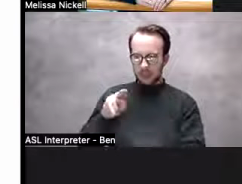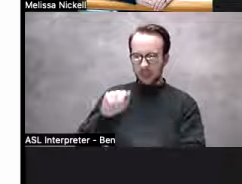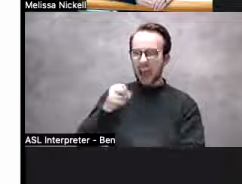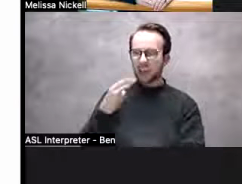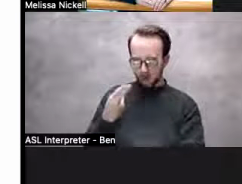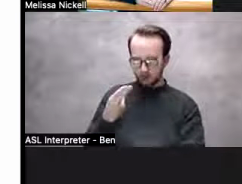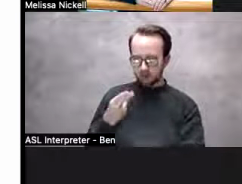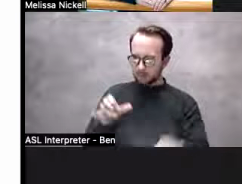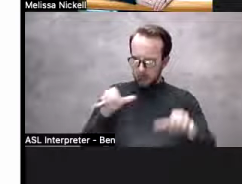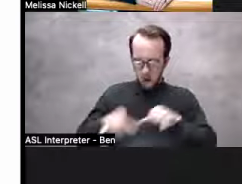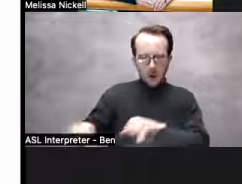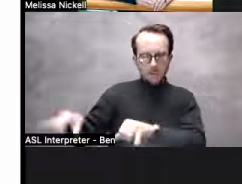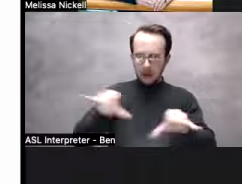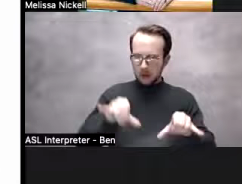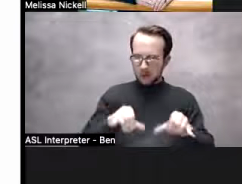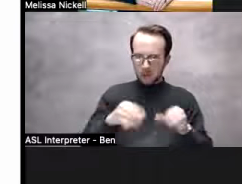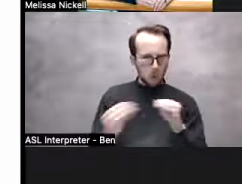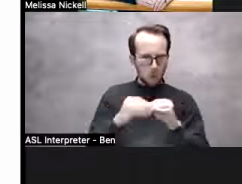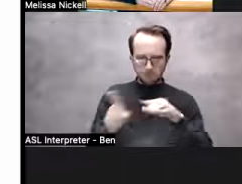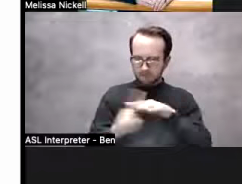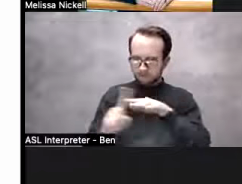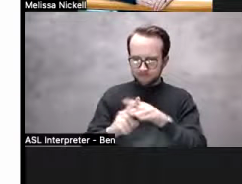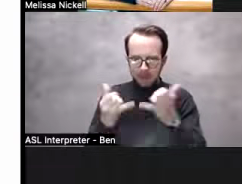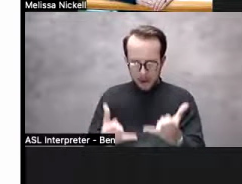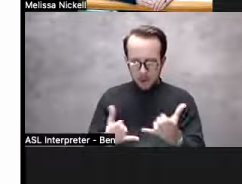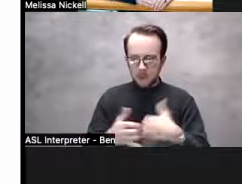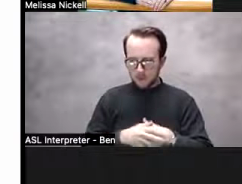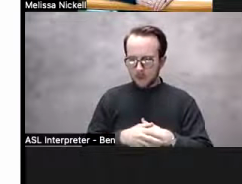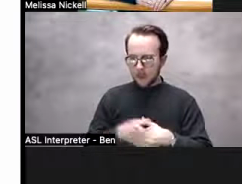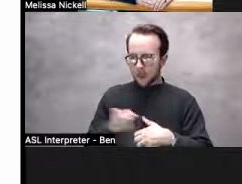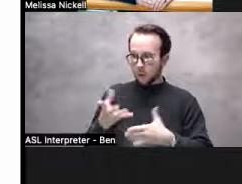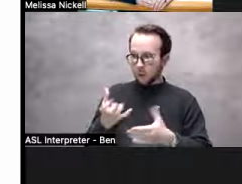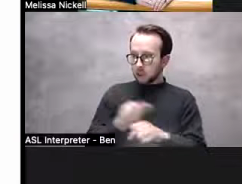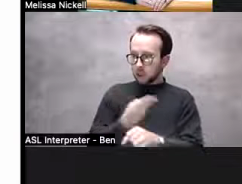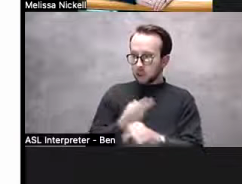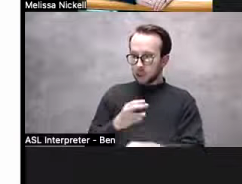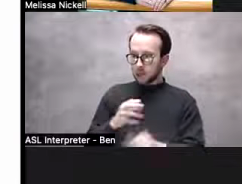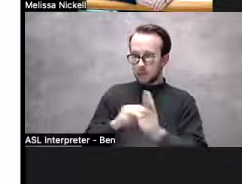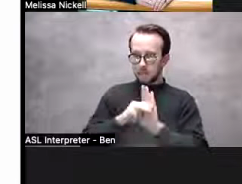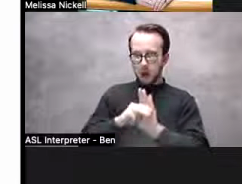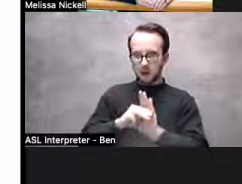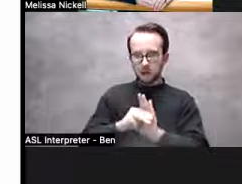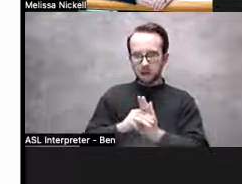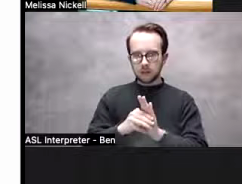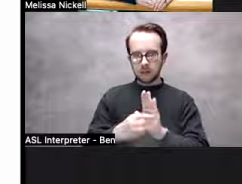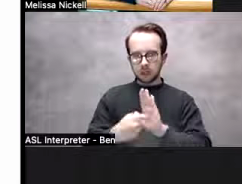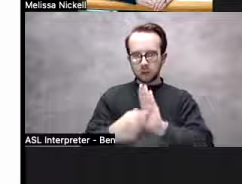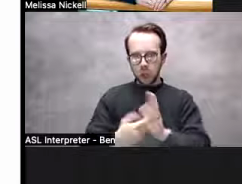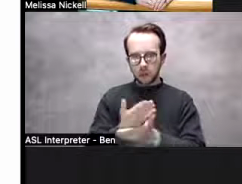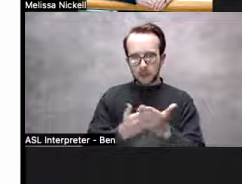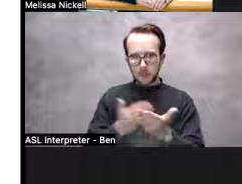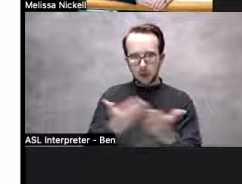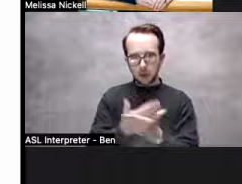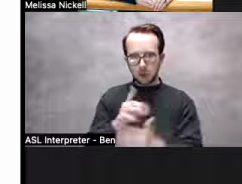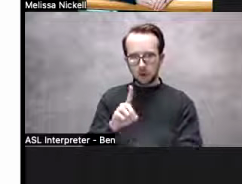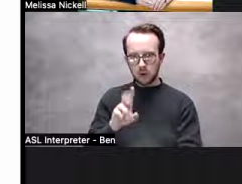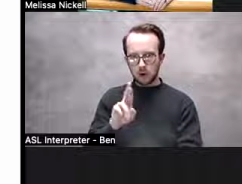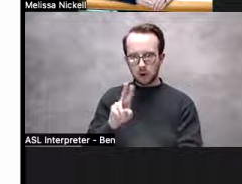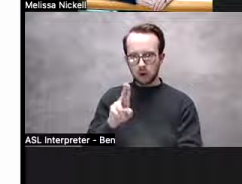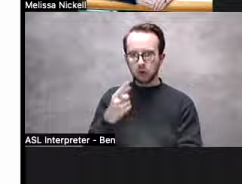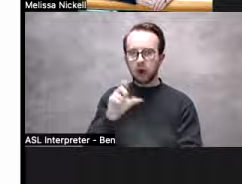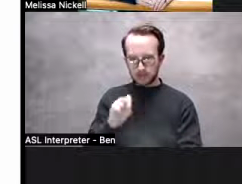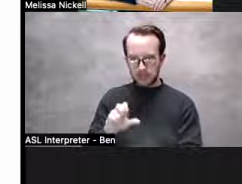it's growing. And he wants to use mouse models to characterize some of these new drugs that he